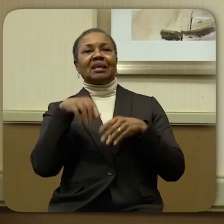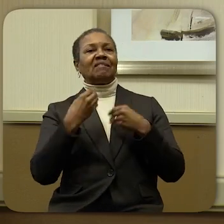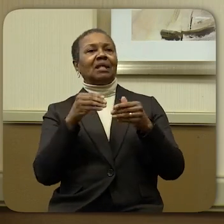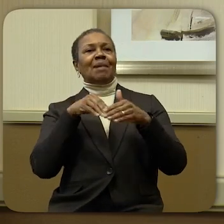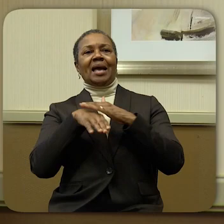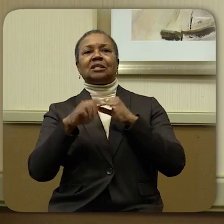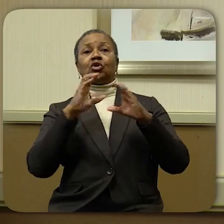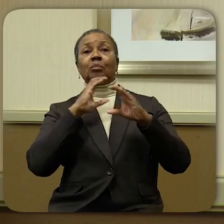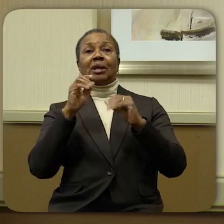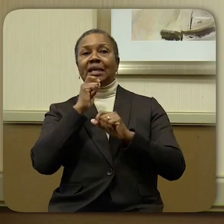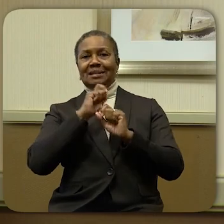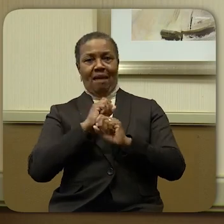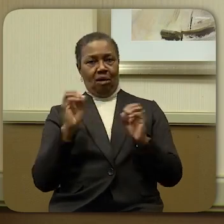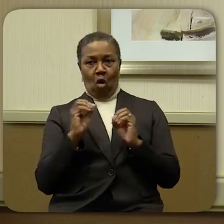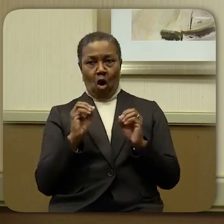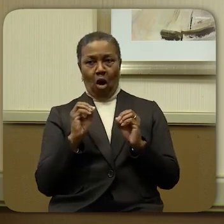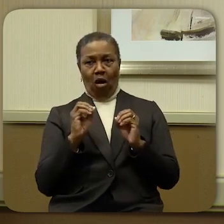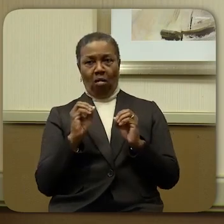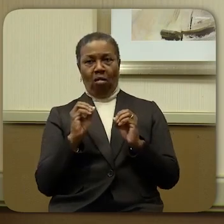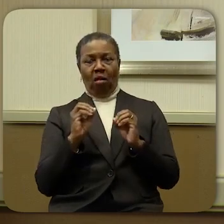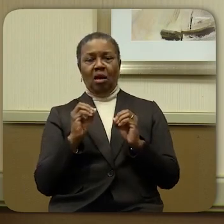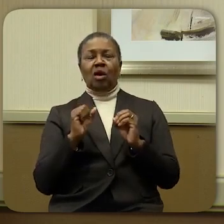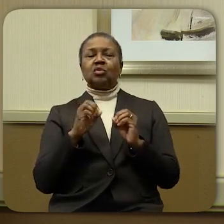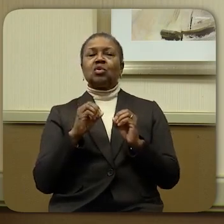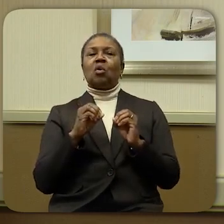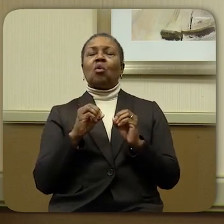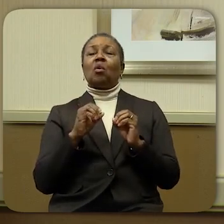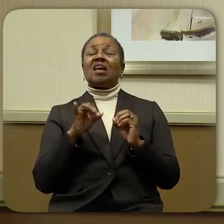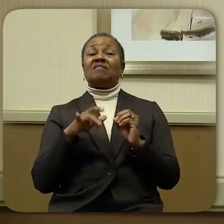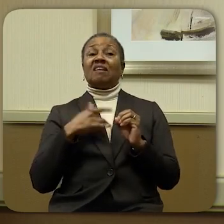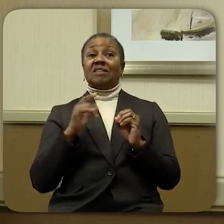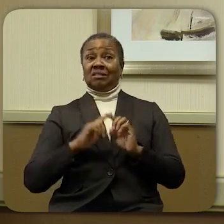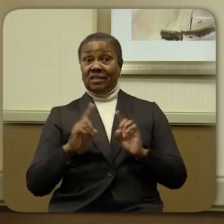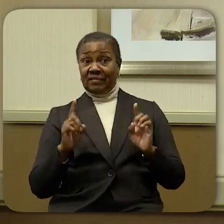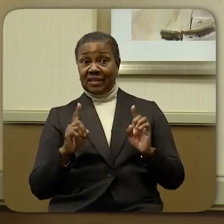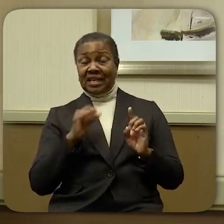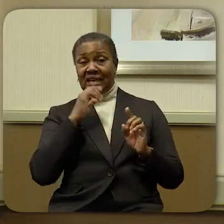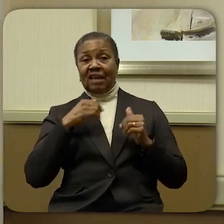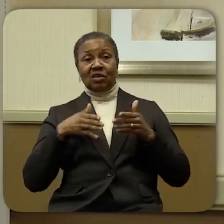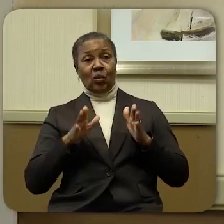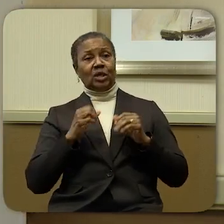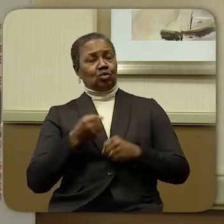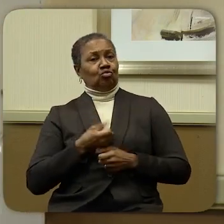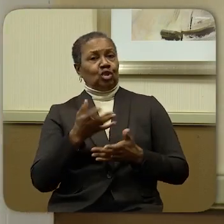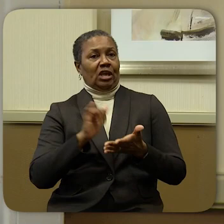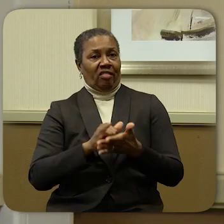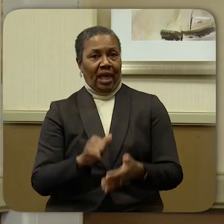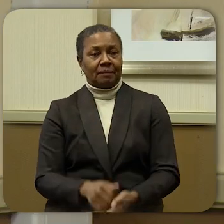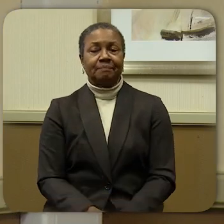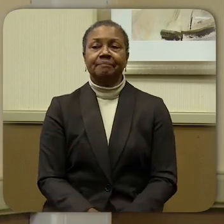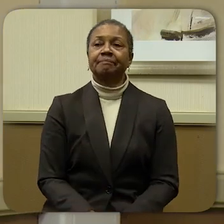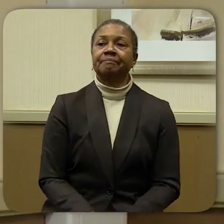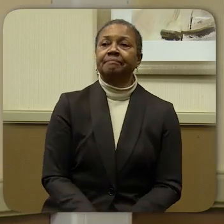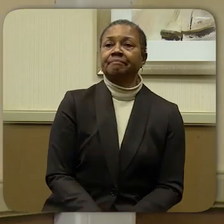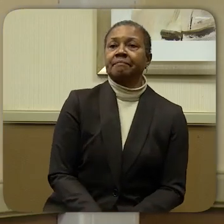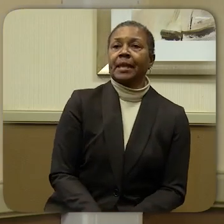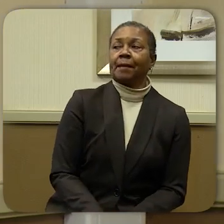access to communication, period, so then being able to, if they feel different, not having that way to share that.